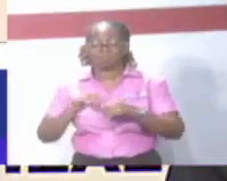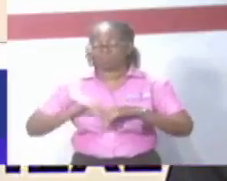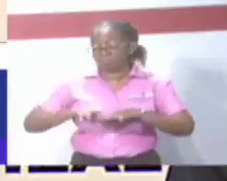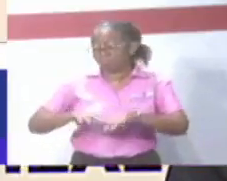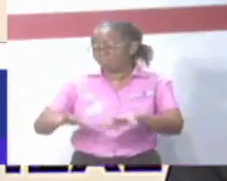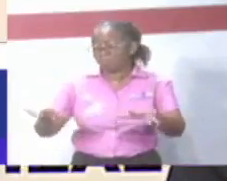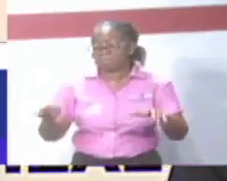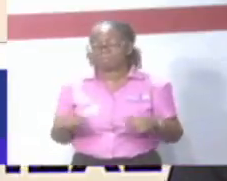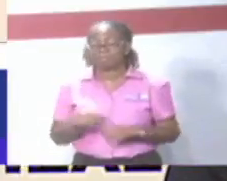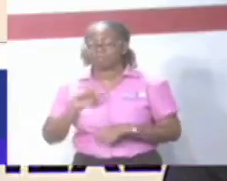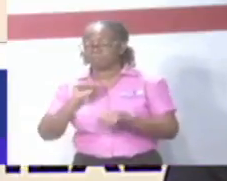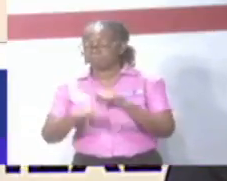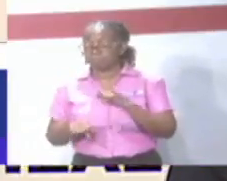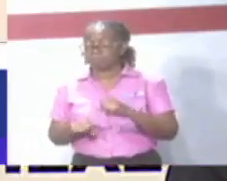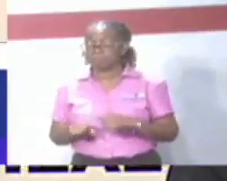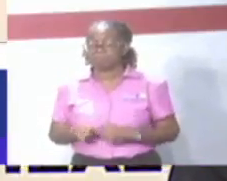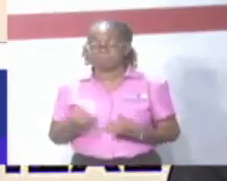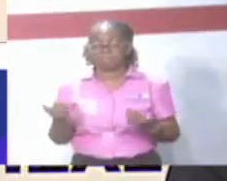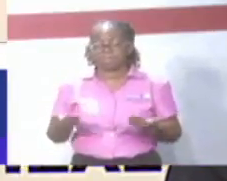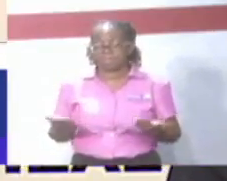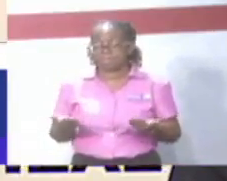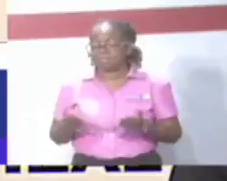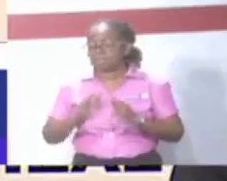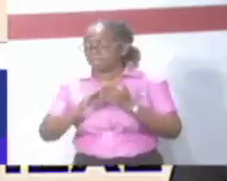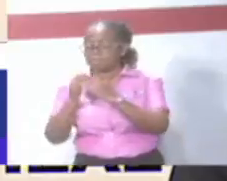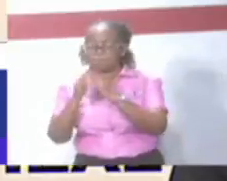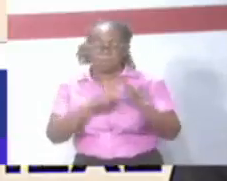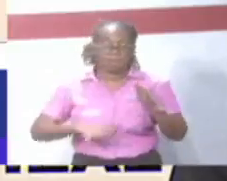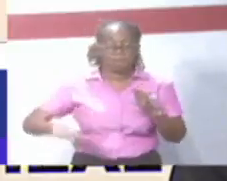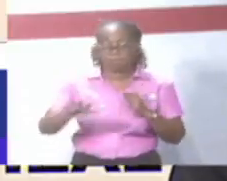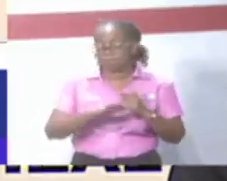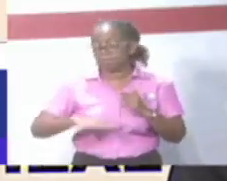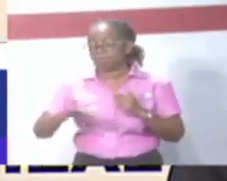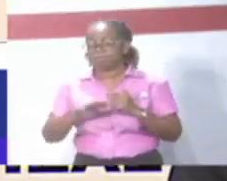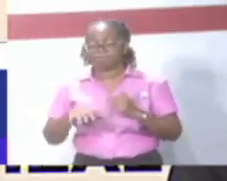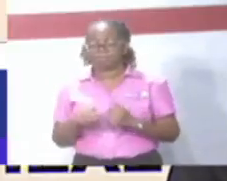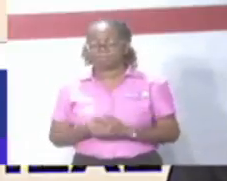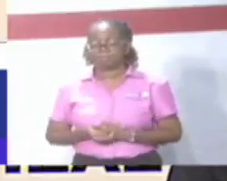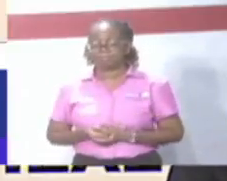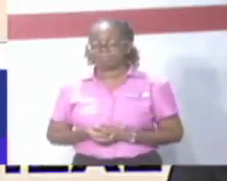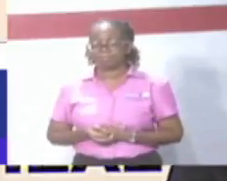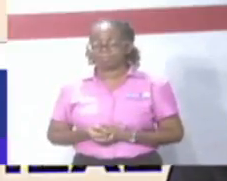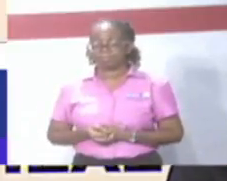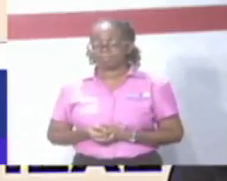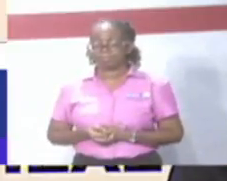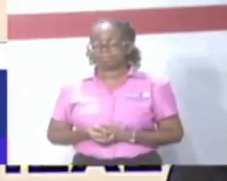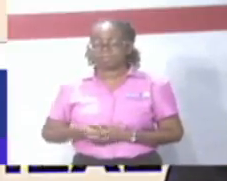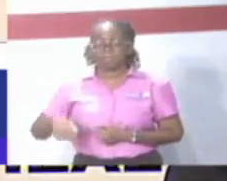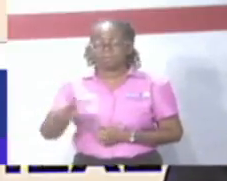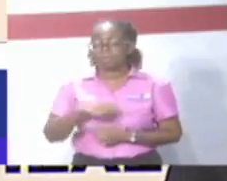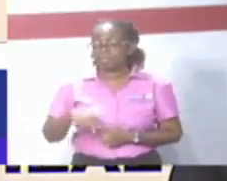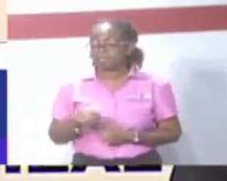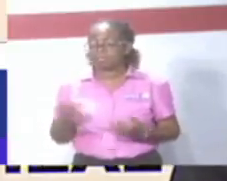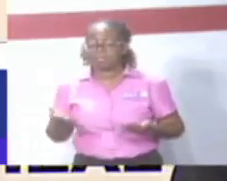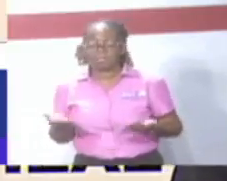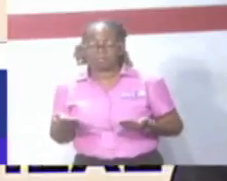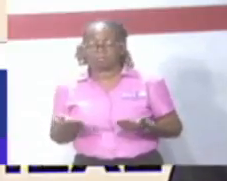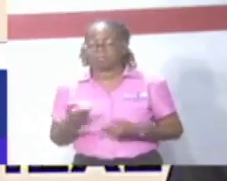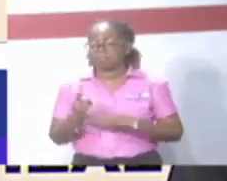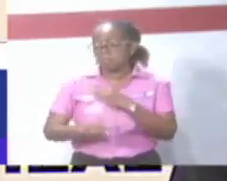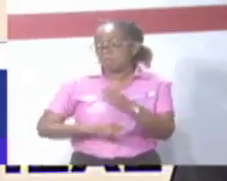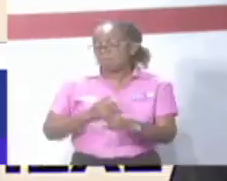spread. So it's amongst us. It's walking amongst us. It's like we are living in enemy-occupied territory. Remember